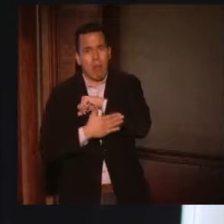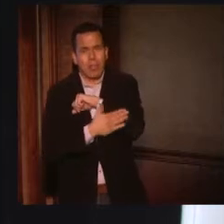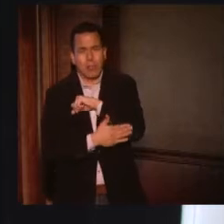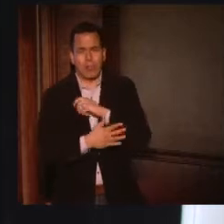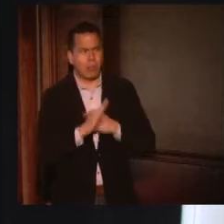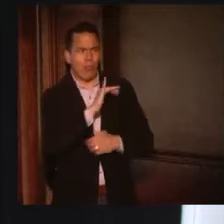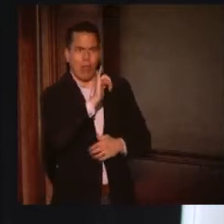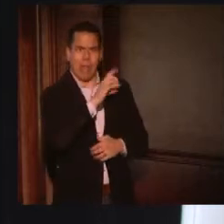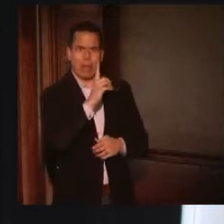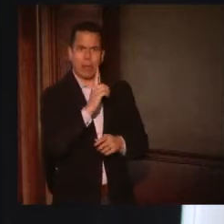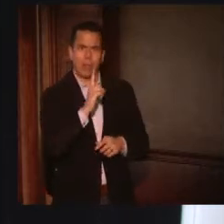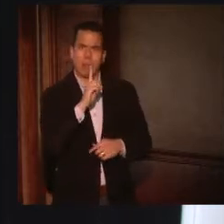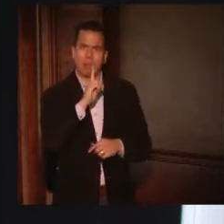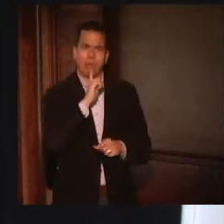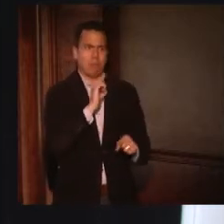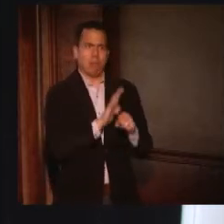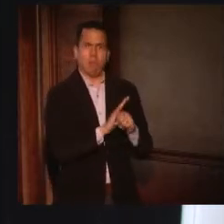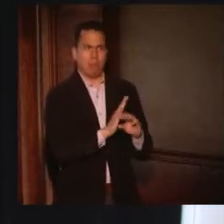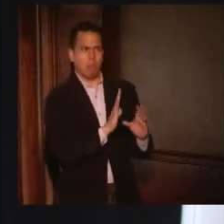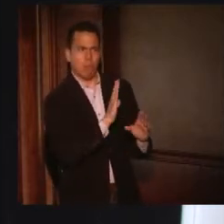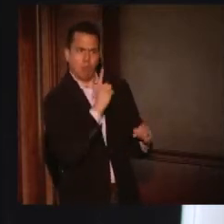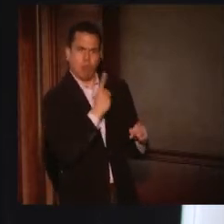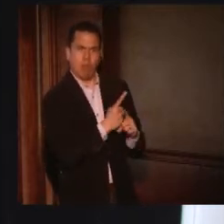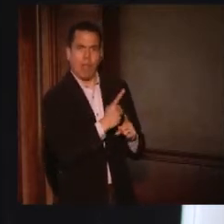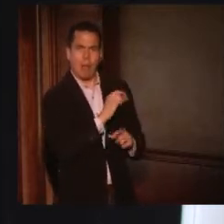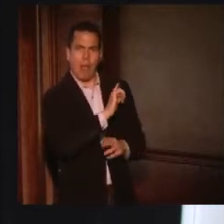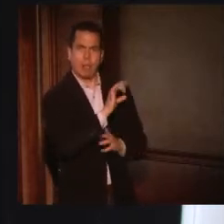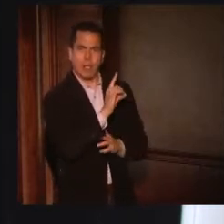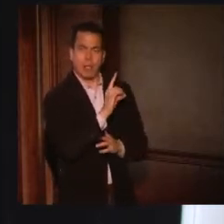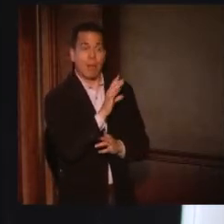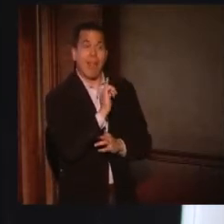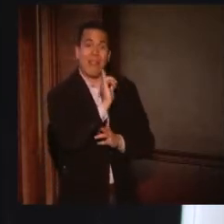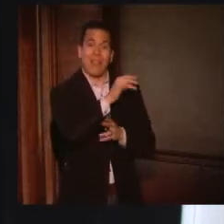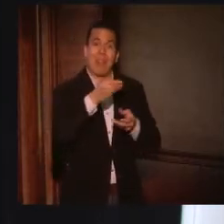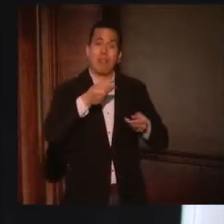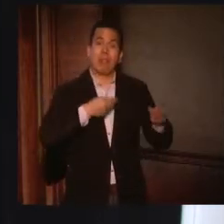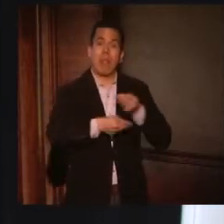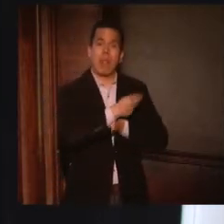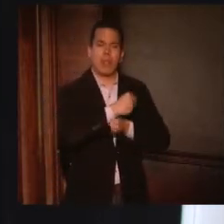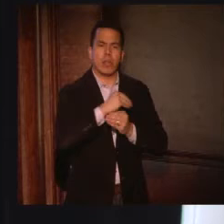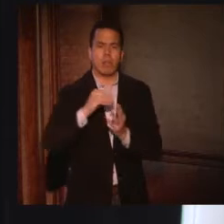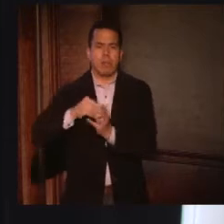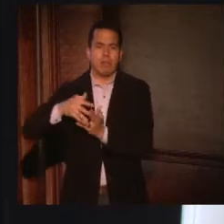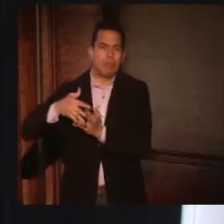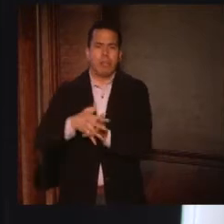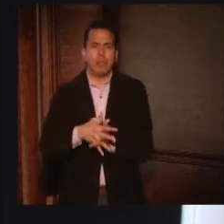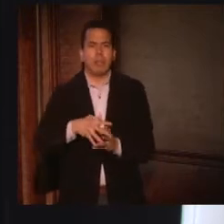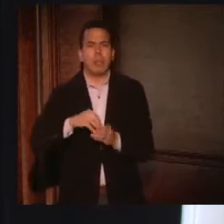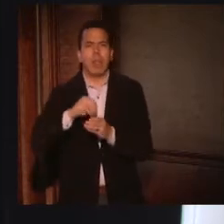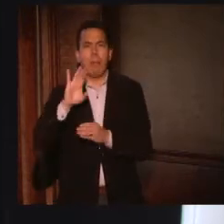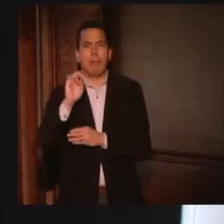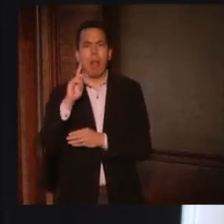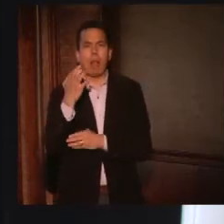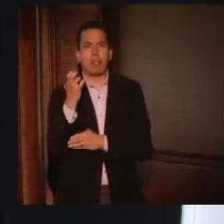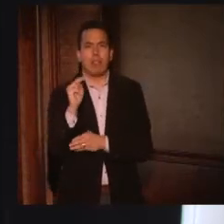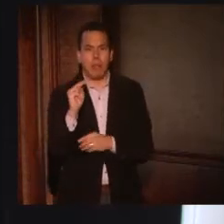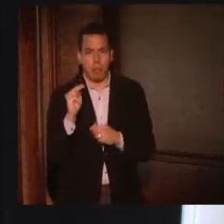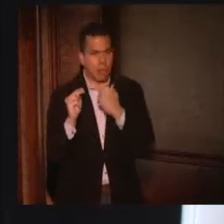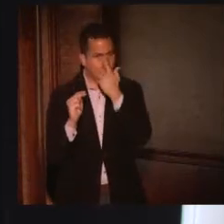assured, and the transaction is written directly into our blockchain instance, and therefore in this way,